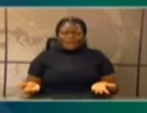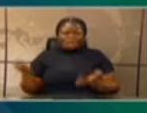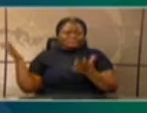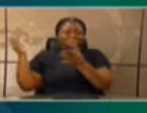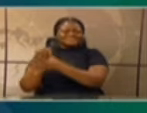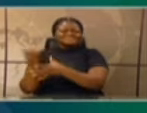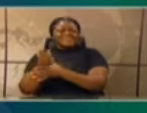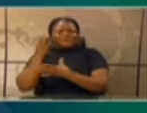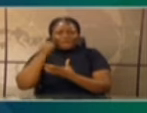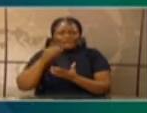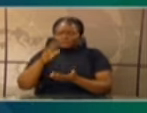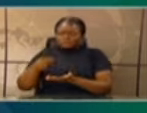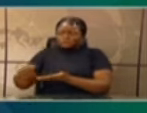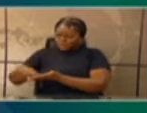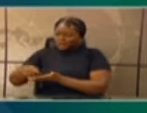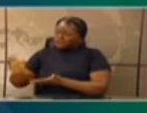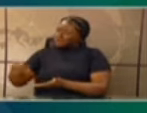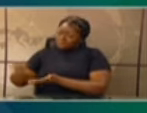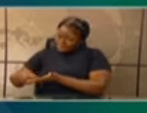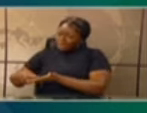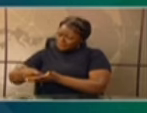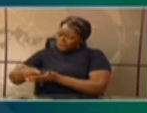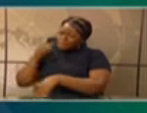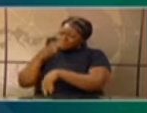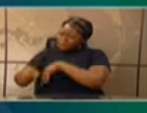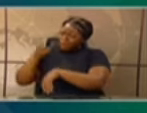Sign, or say, men, yeah.